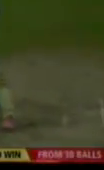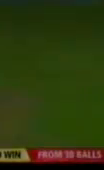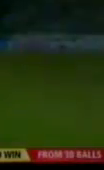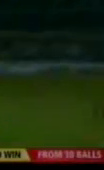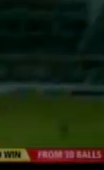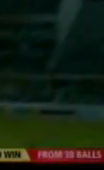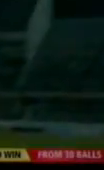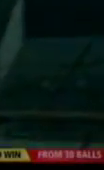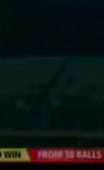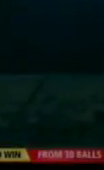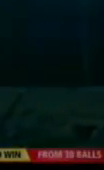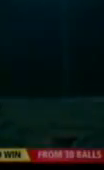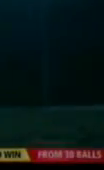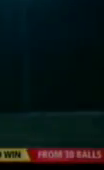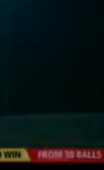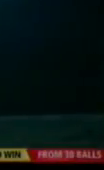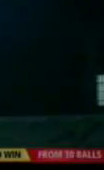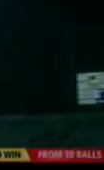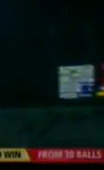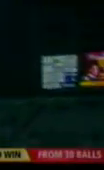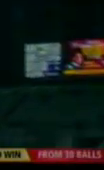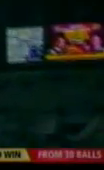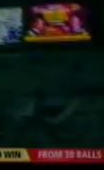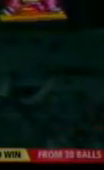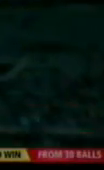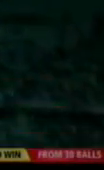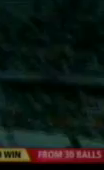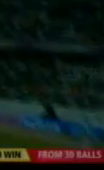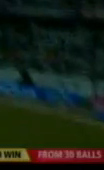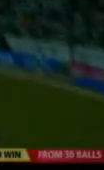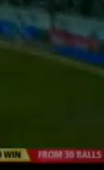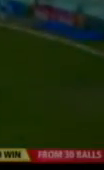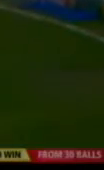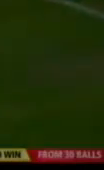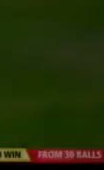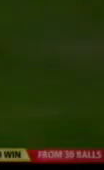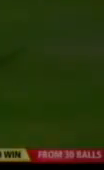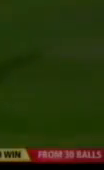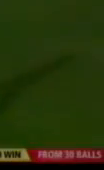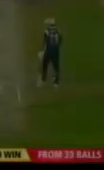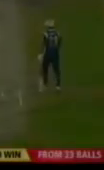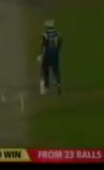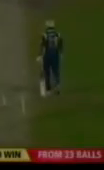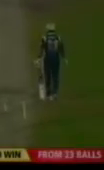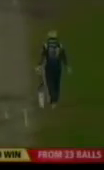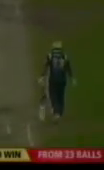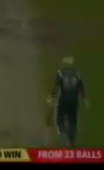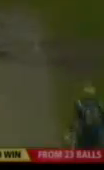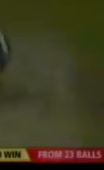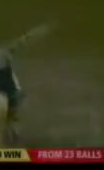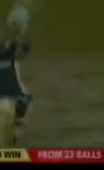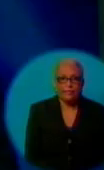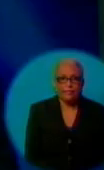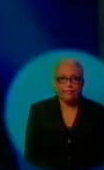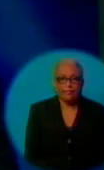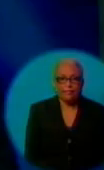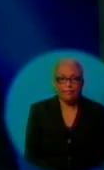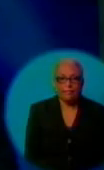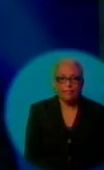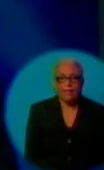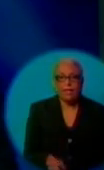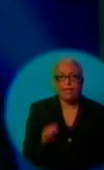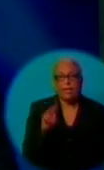late cameos of 40 and 32 from Manoj Tiwari and Ryan Tedescata, respectively. TNT will be in action